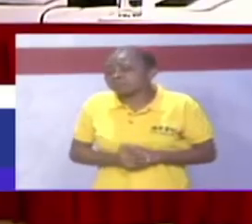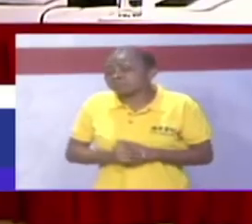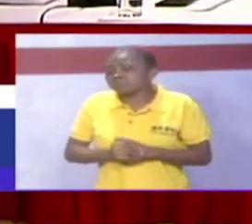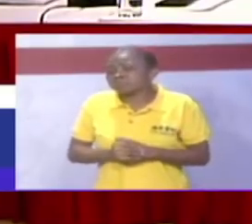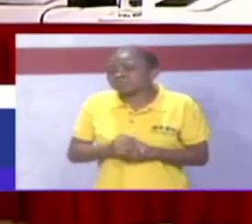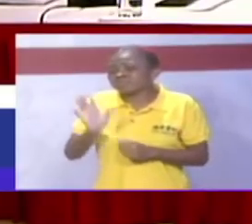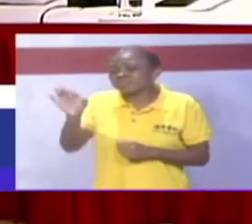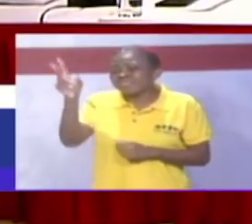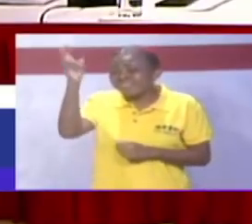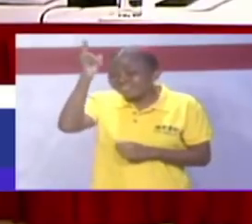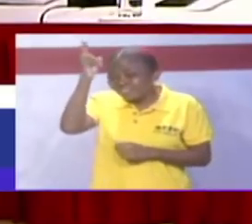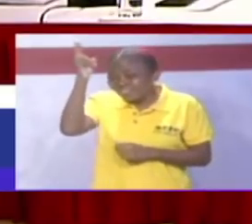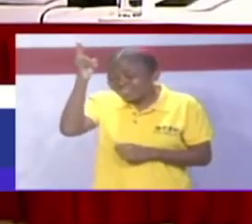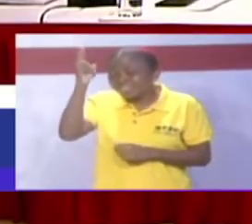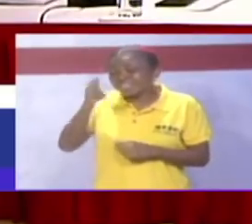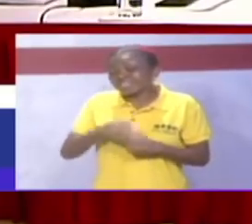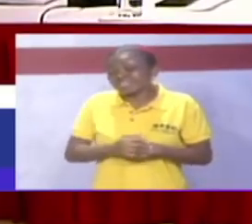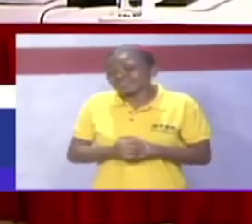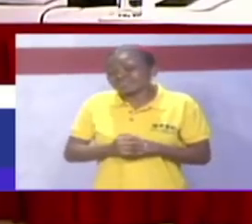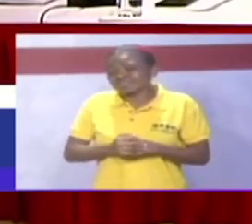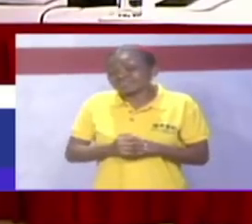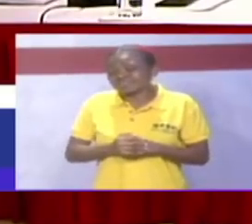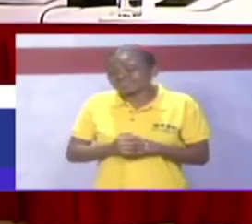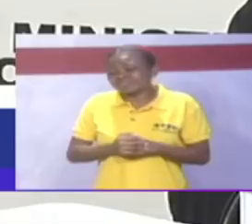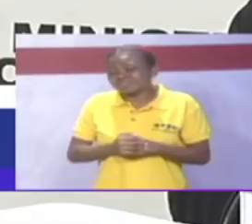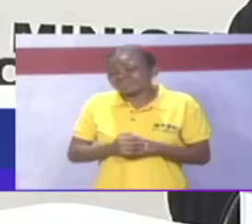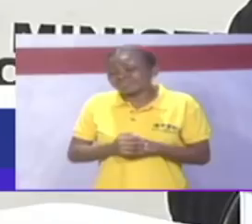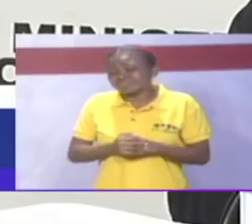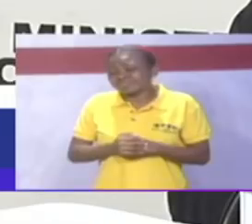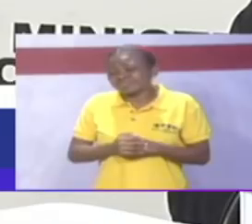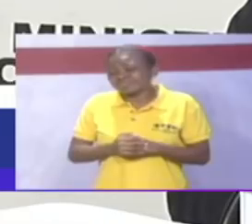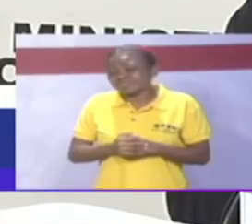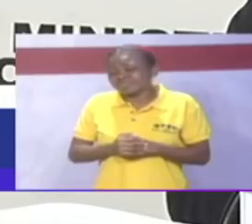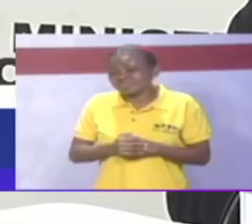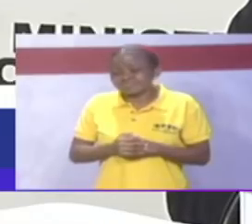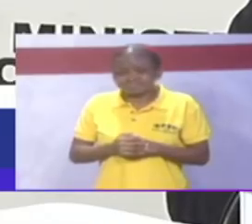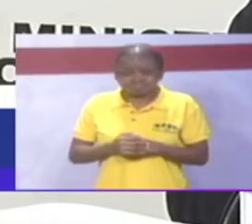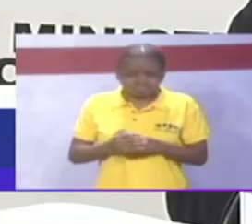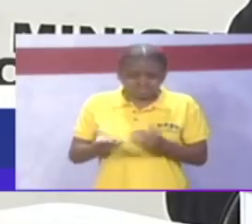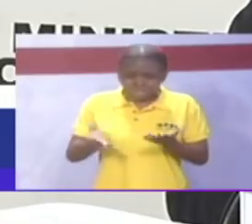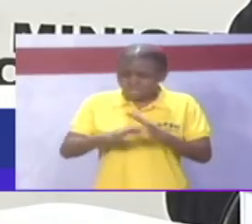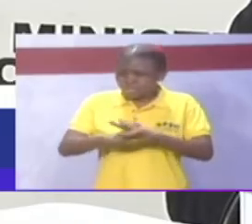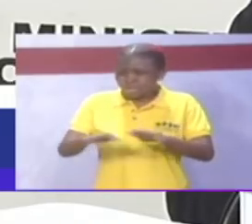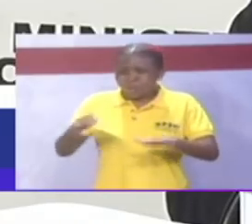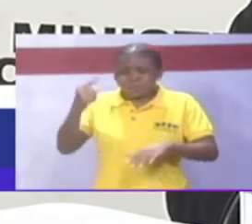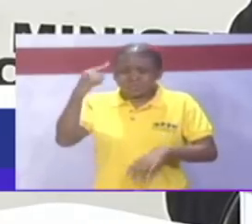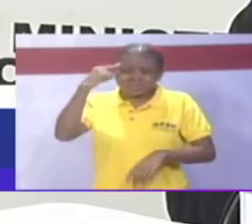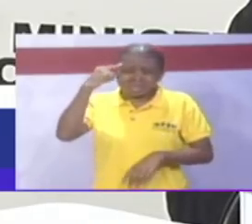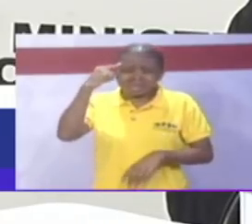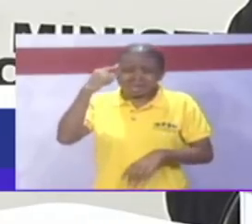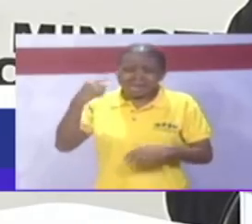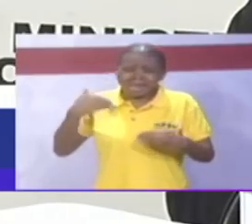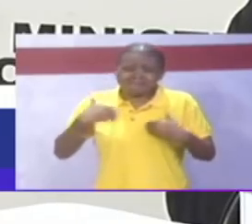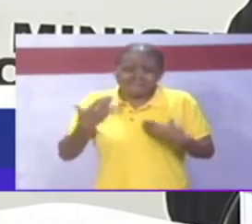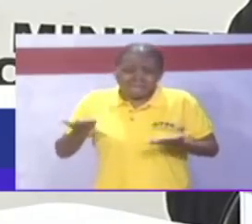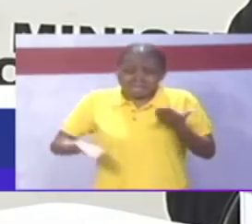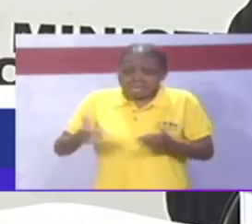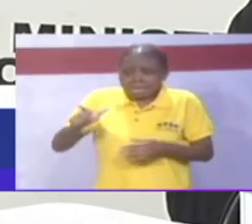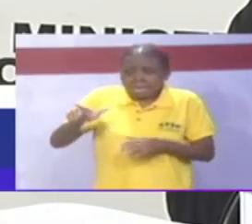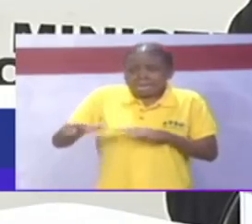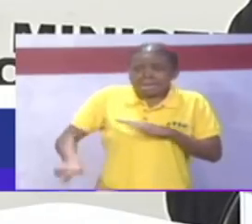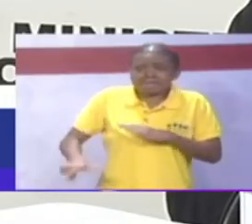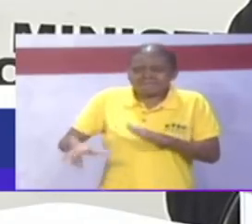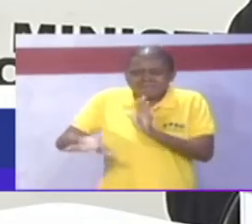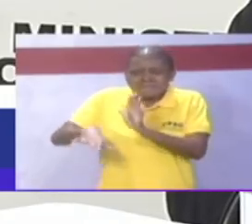Okay, thank you for the question, Mr. Cummings. Now, I don't believe that there's an issue of late stage detection where the Delta variant